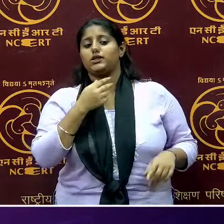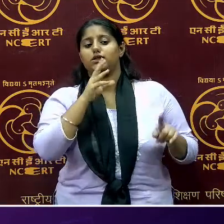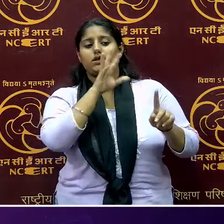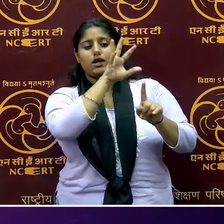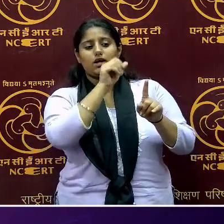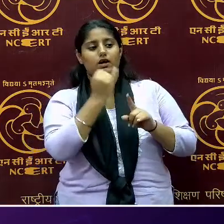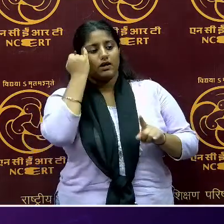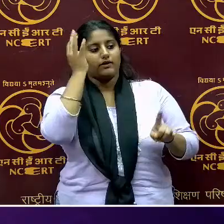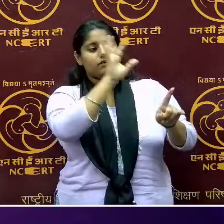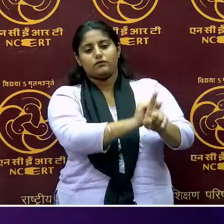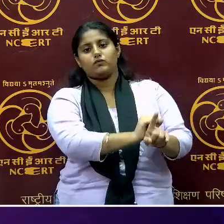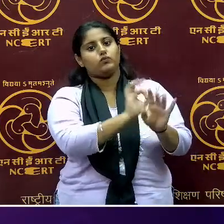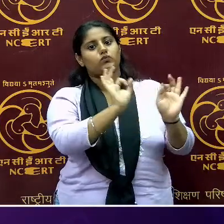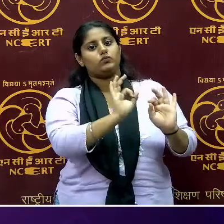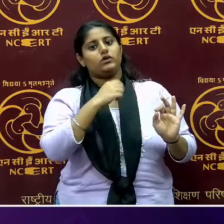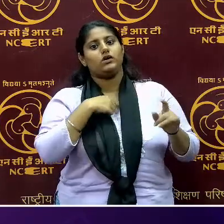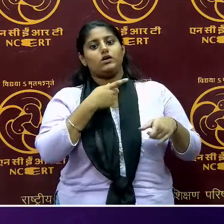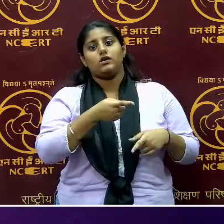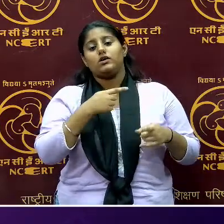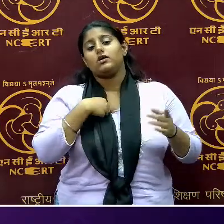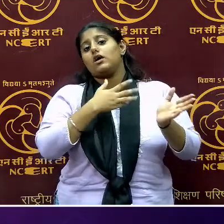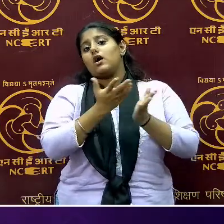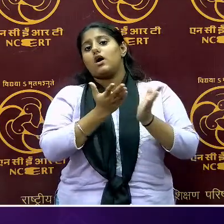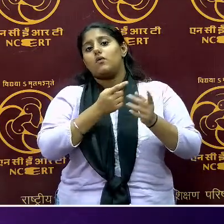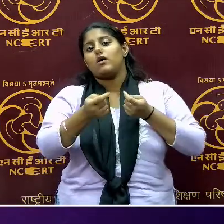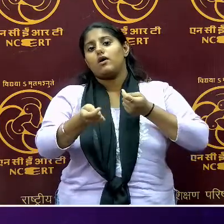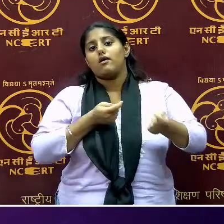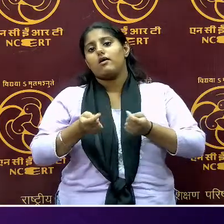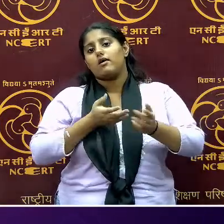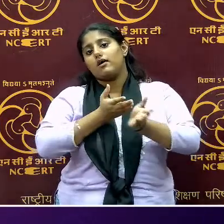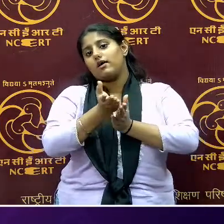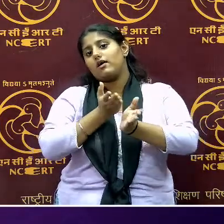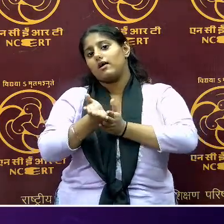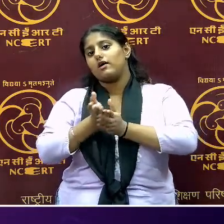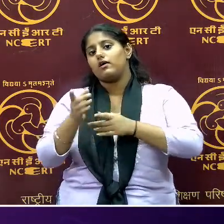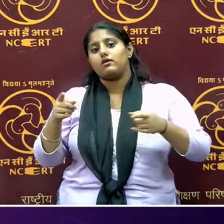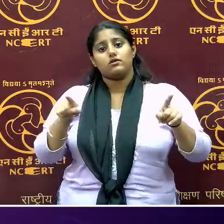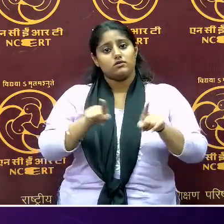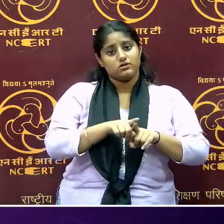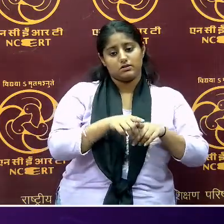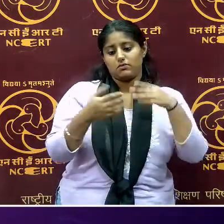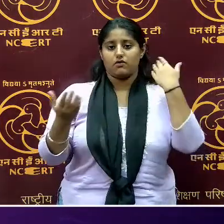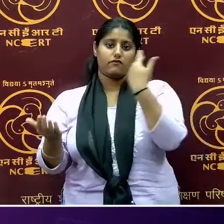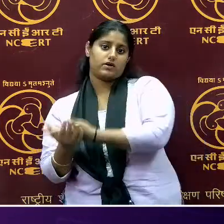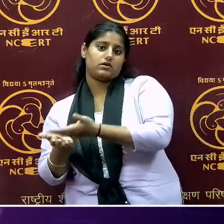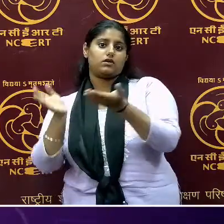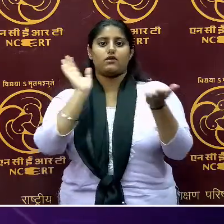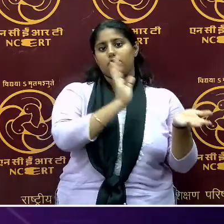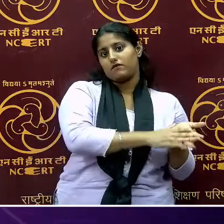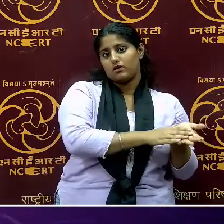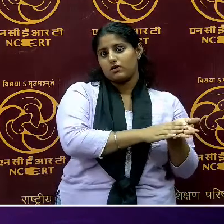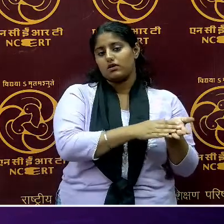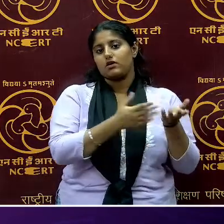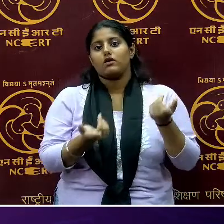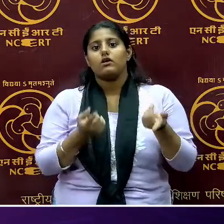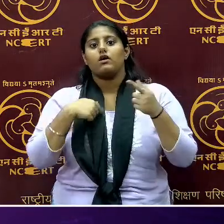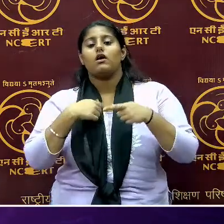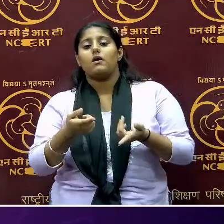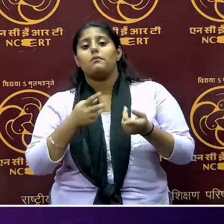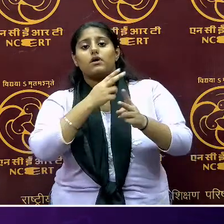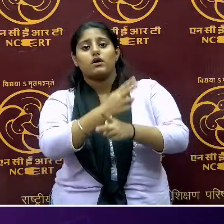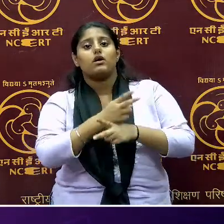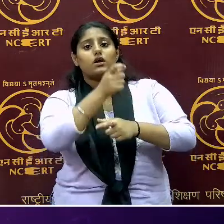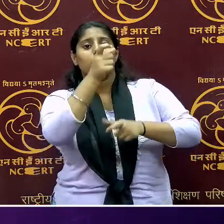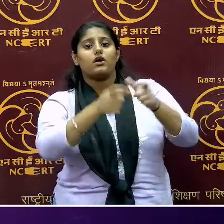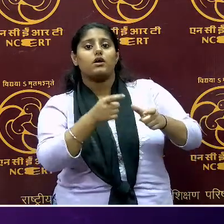he had arranged in such a way that this one is counted this side also and this side also. Okay. So, caretaker